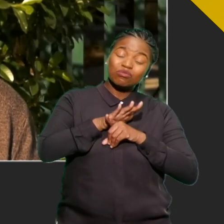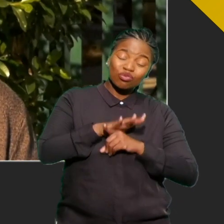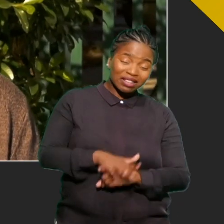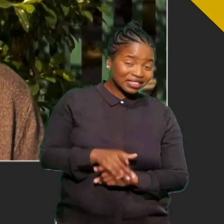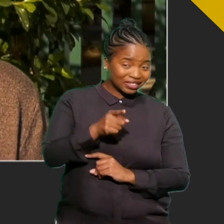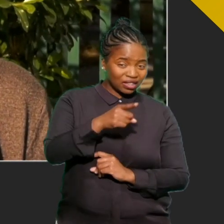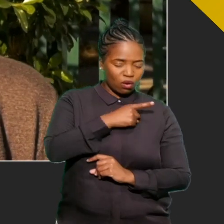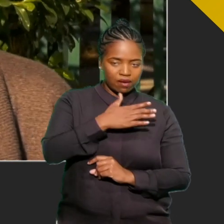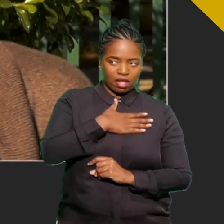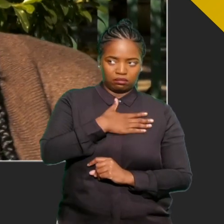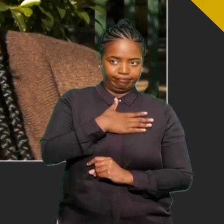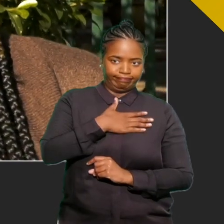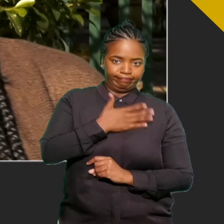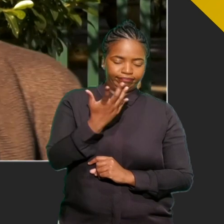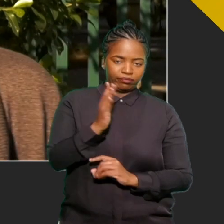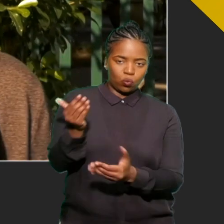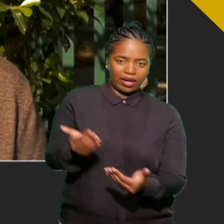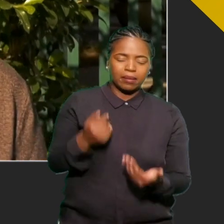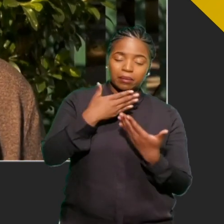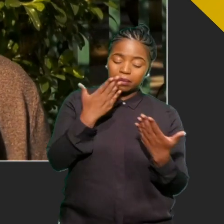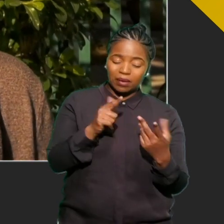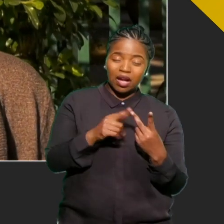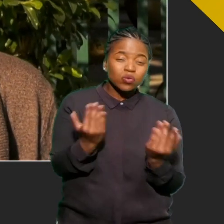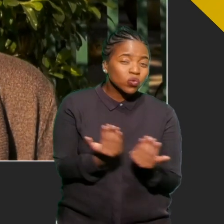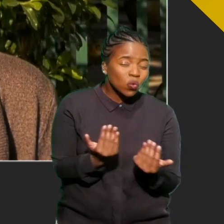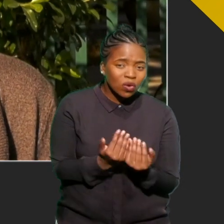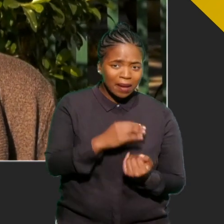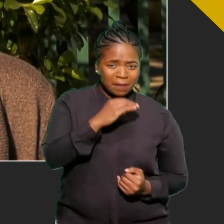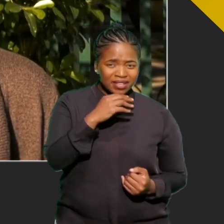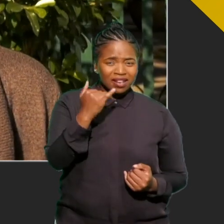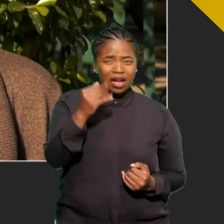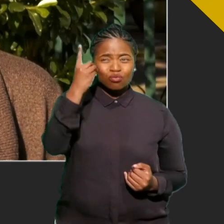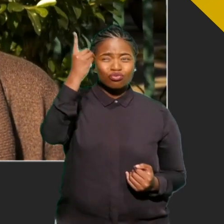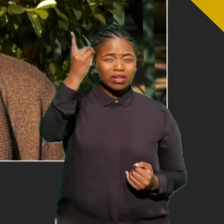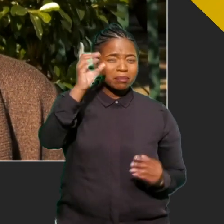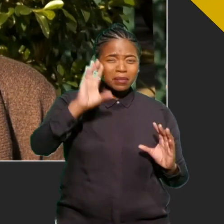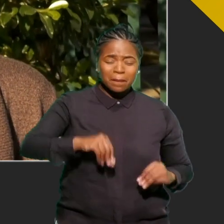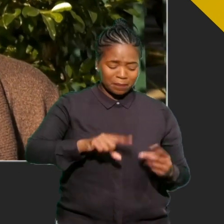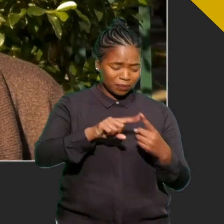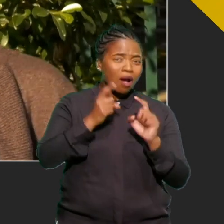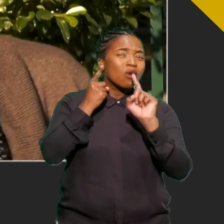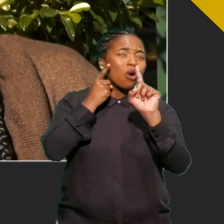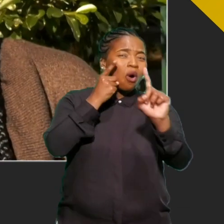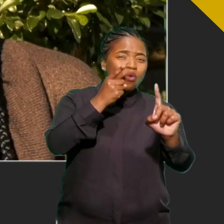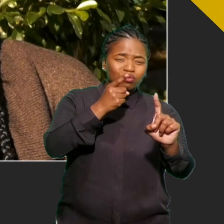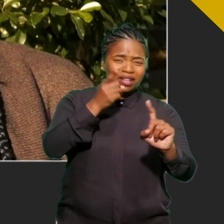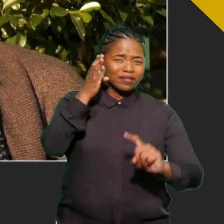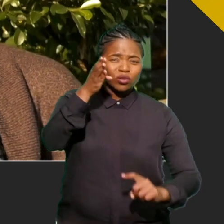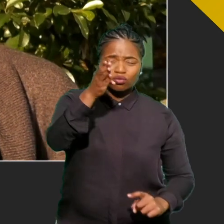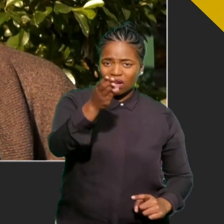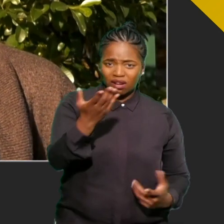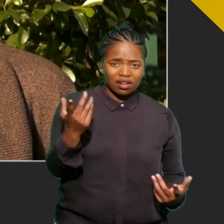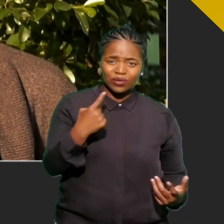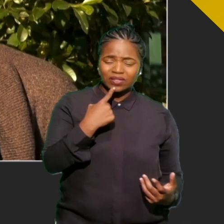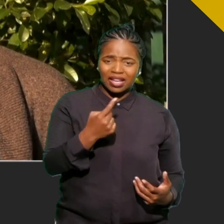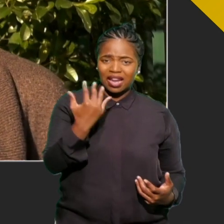the major things. And also school-wise, that means dropping your dreams, your goals and future. You're literally saying,